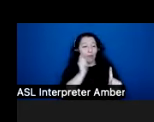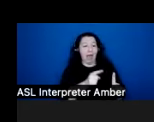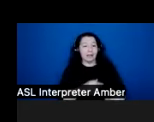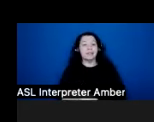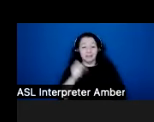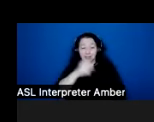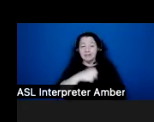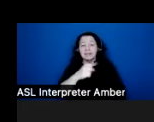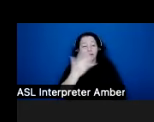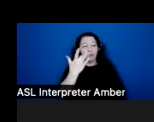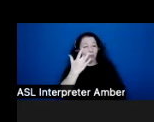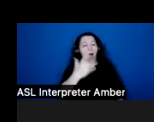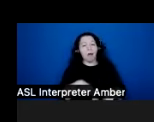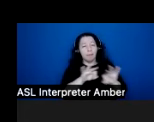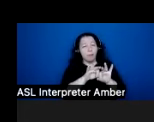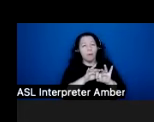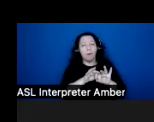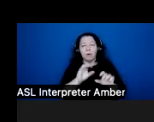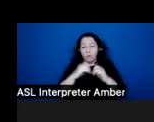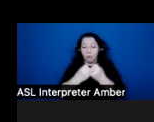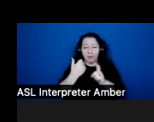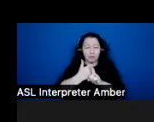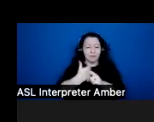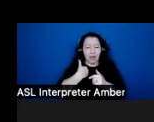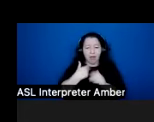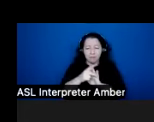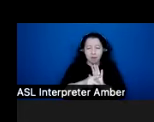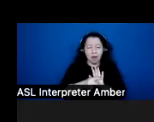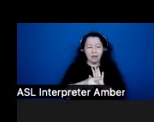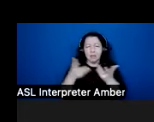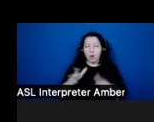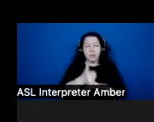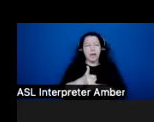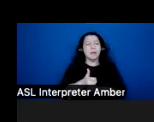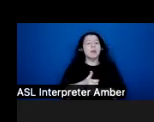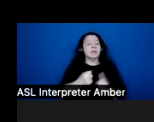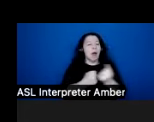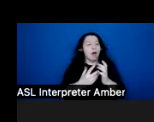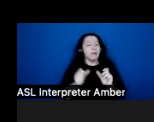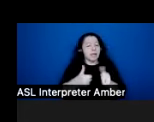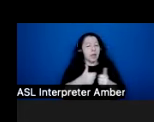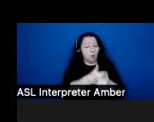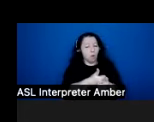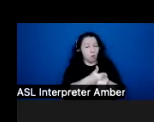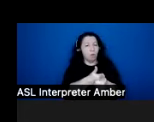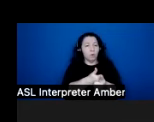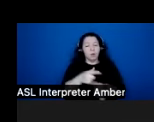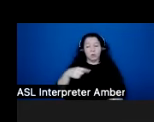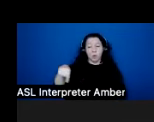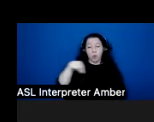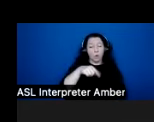important that the organization has policies that the advocates can follow, so they know